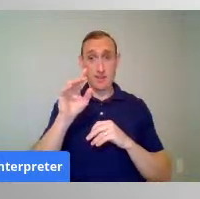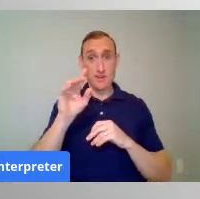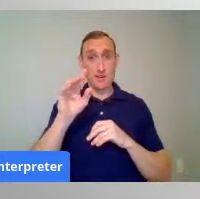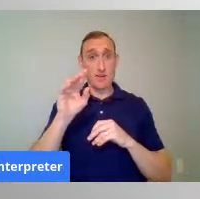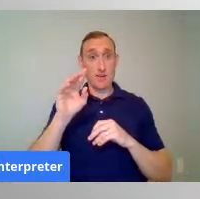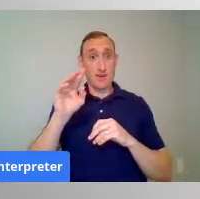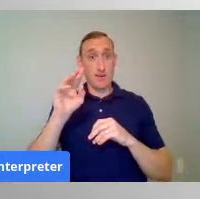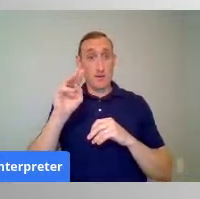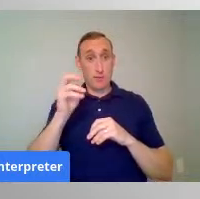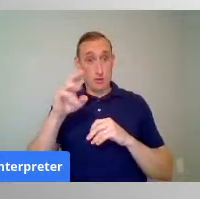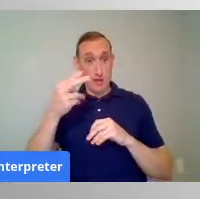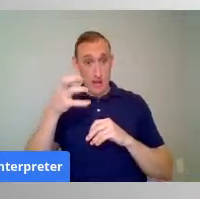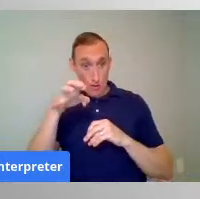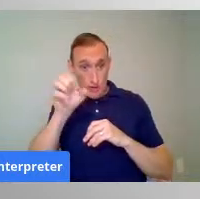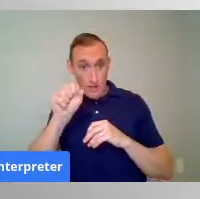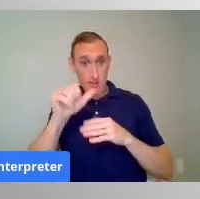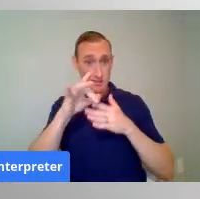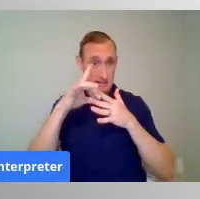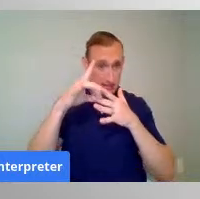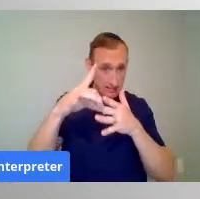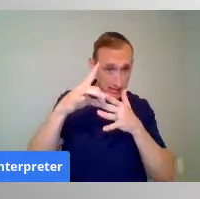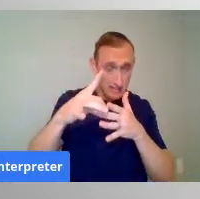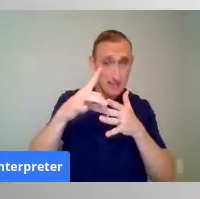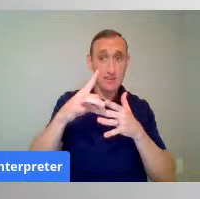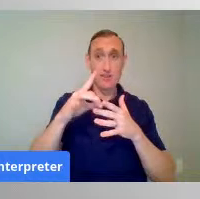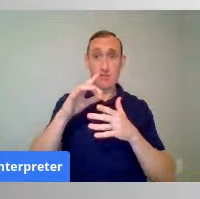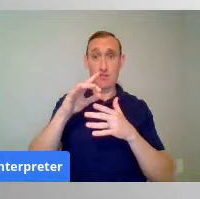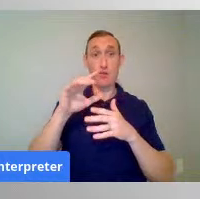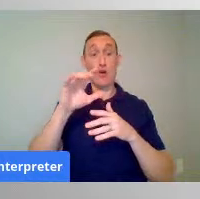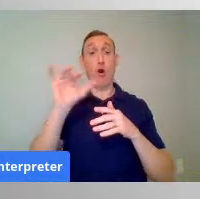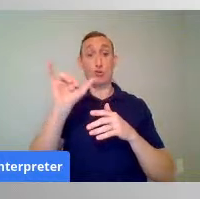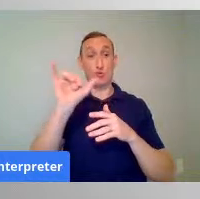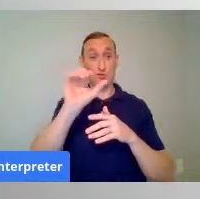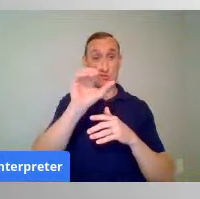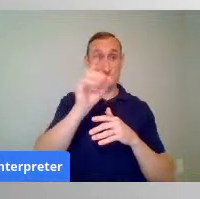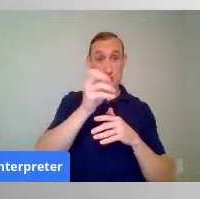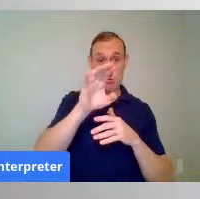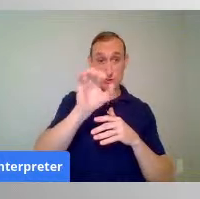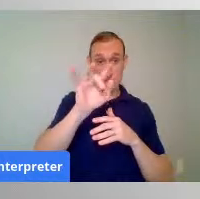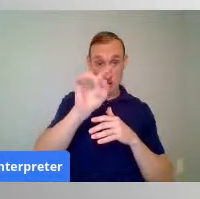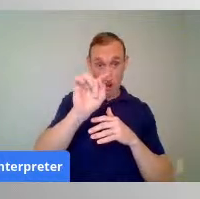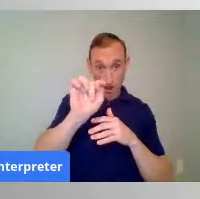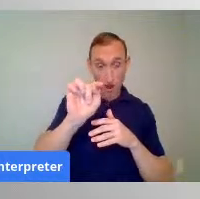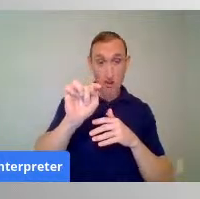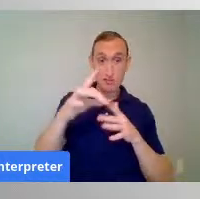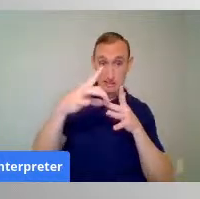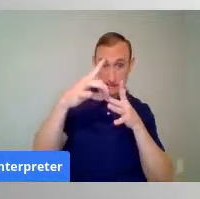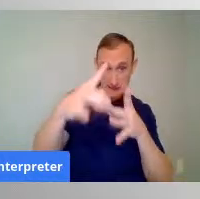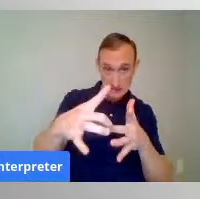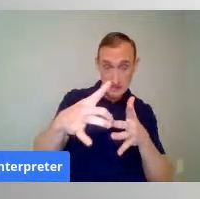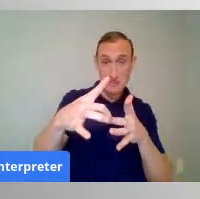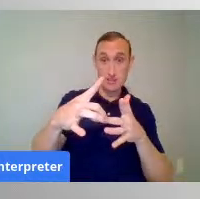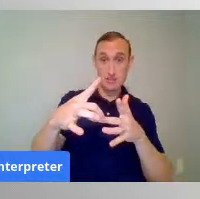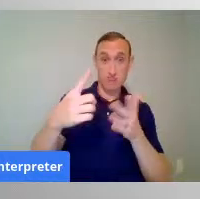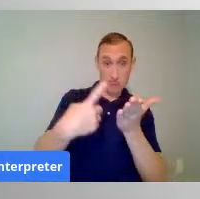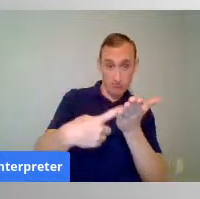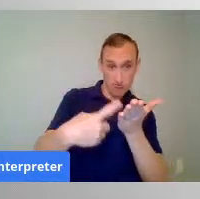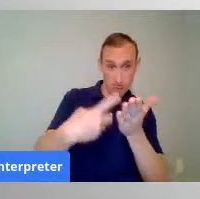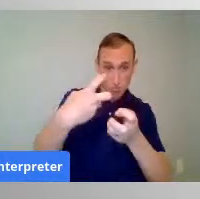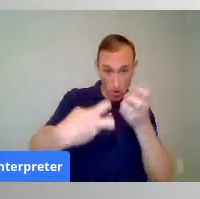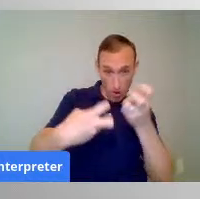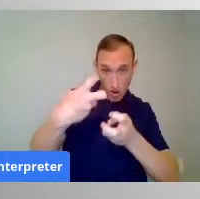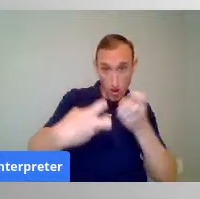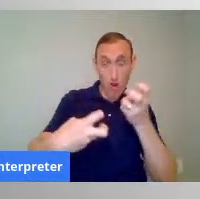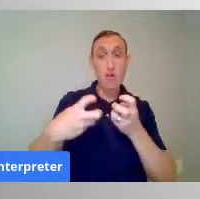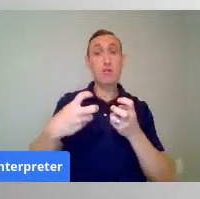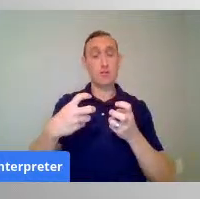all of our participants. And I think the big thing for me is ensuring that we don't drop this. So I'm sure that Mr. Davis and